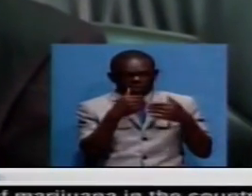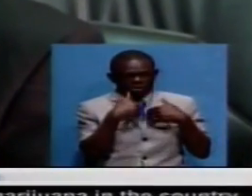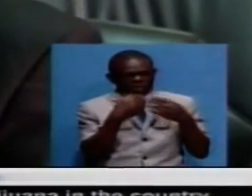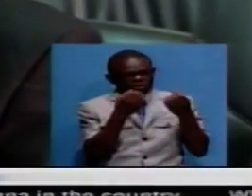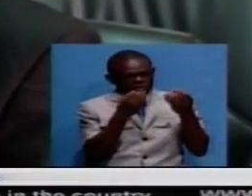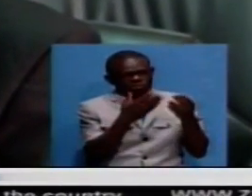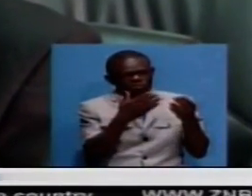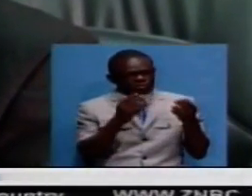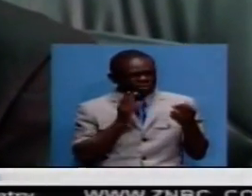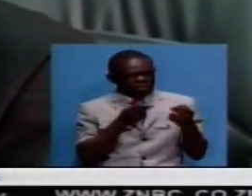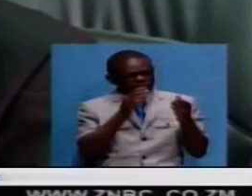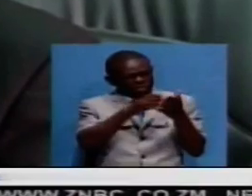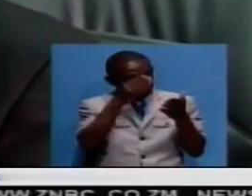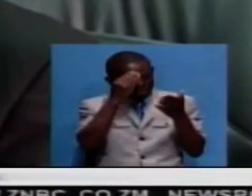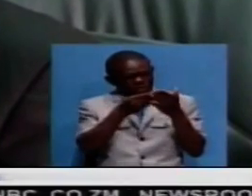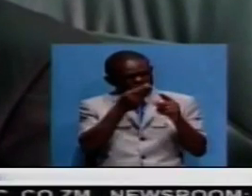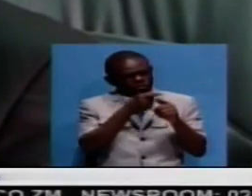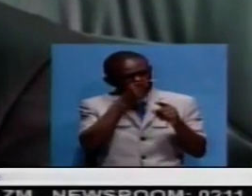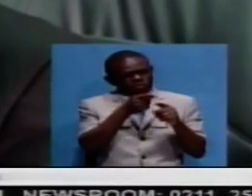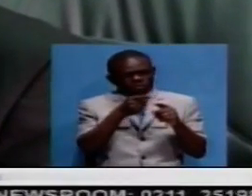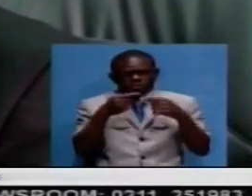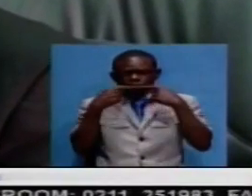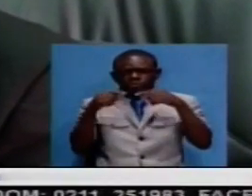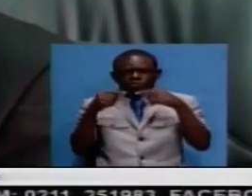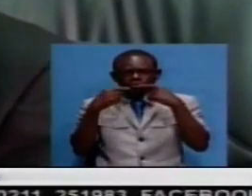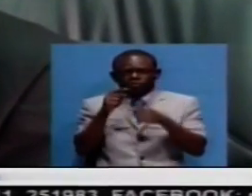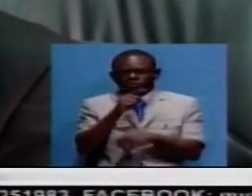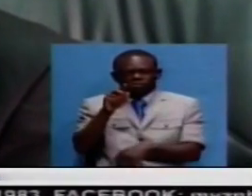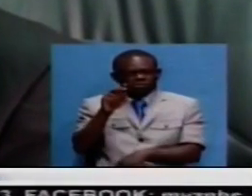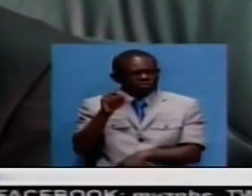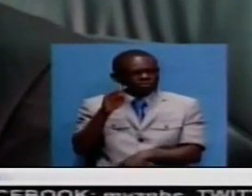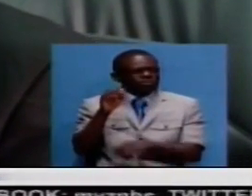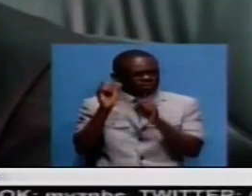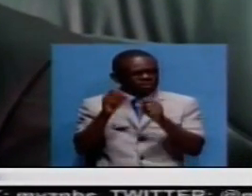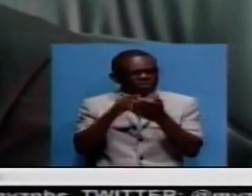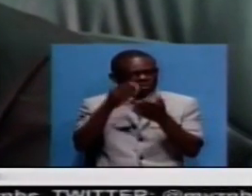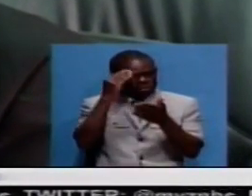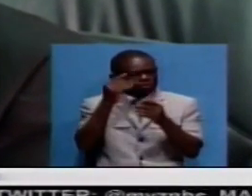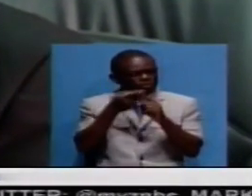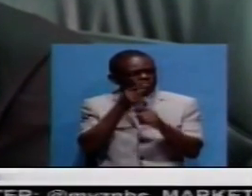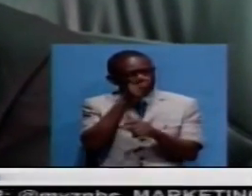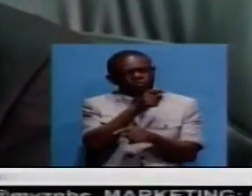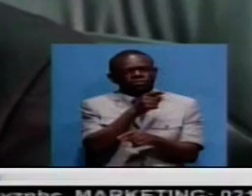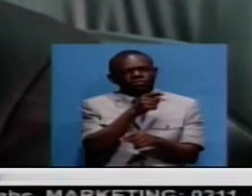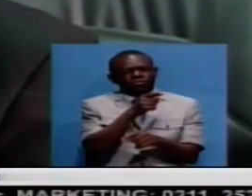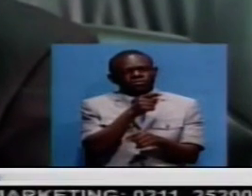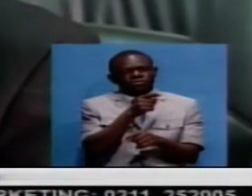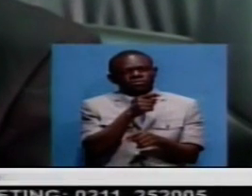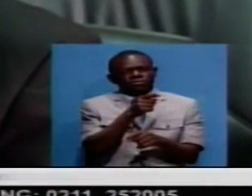public broadcaster. How we disseminate information to our